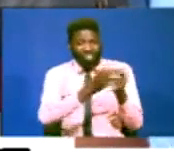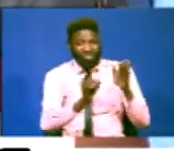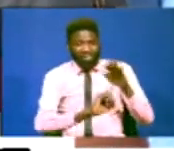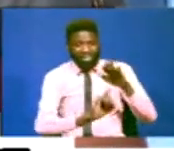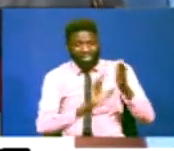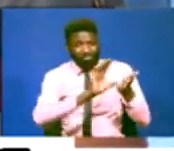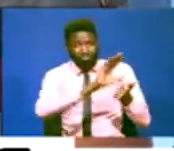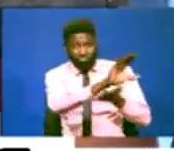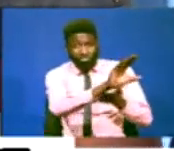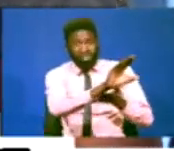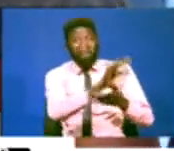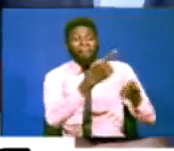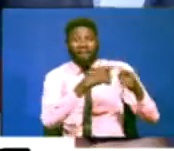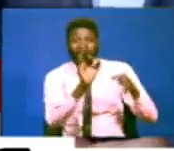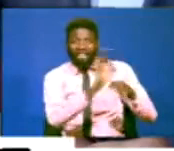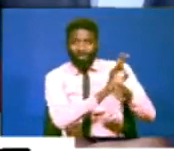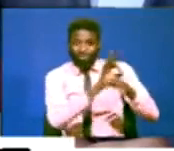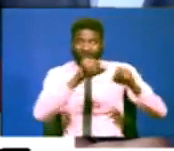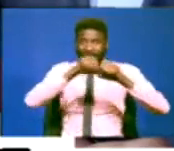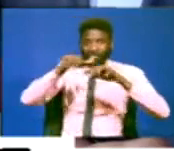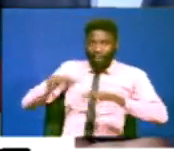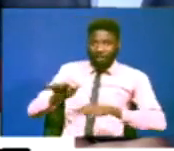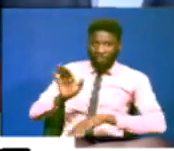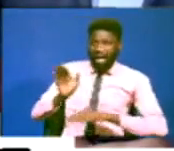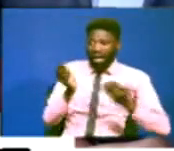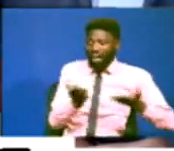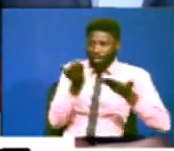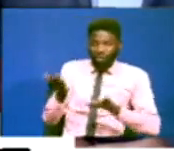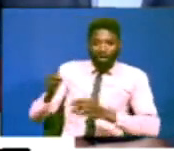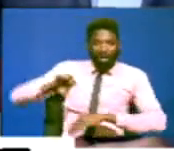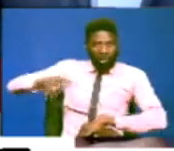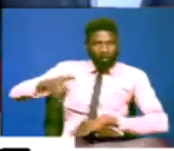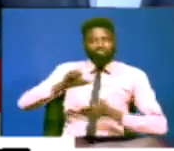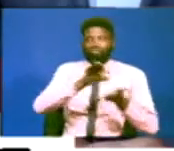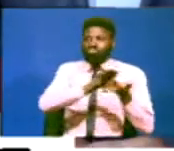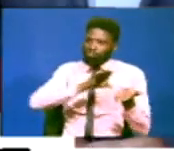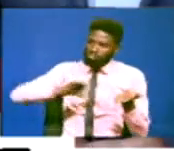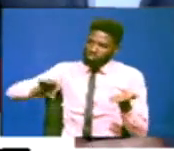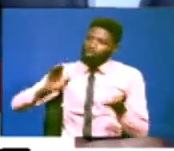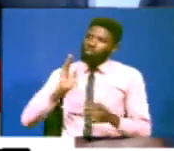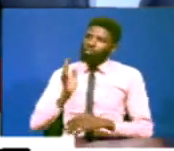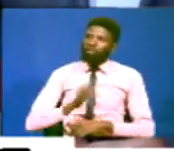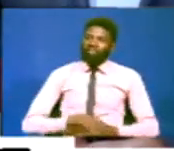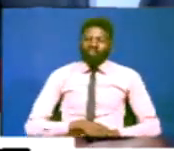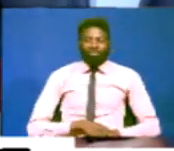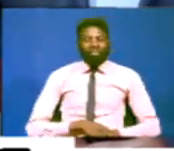are devolved to counties. The national executive shall relook into the national government's proposed